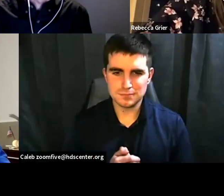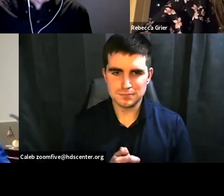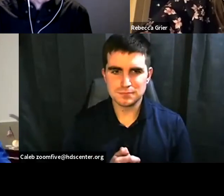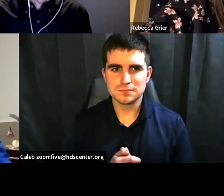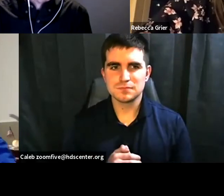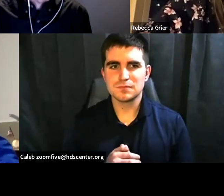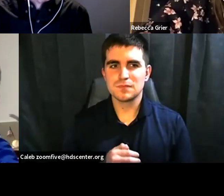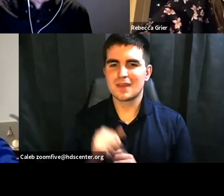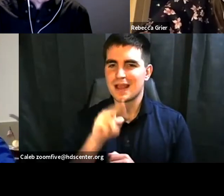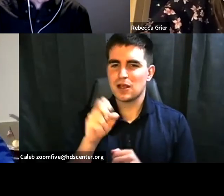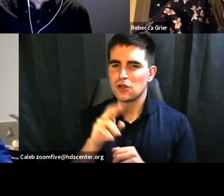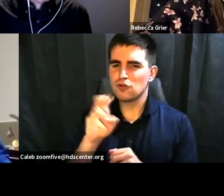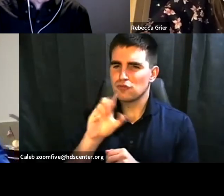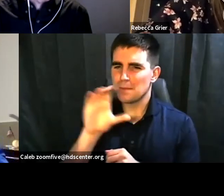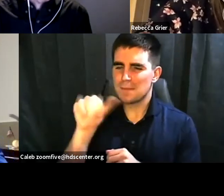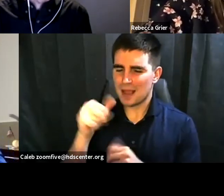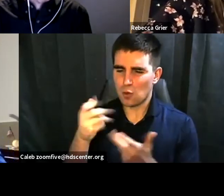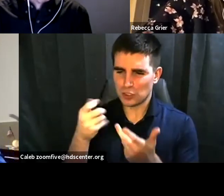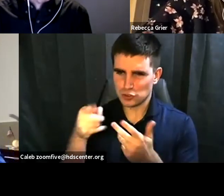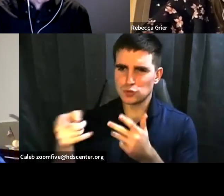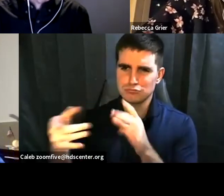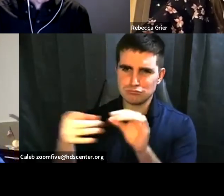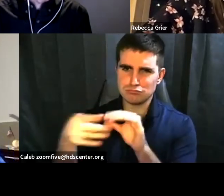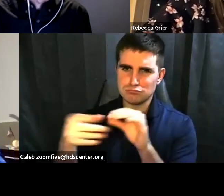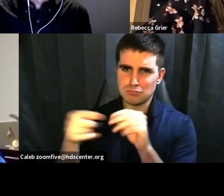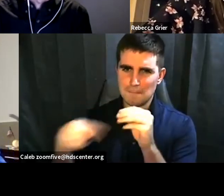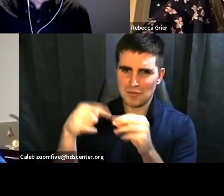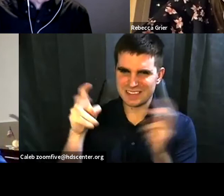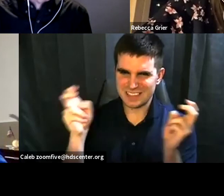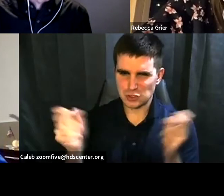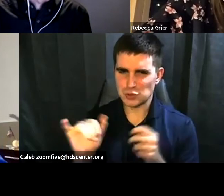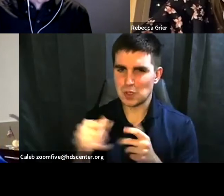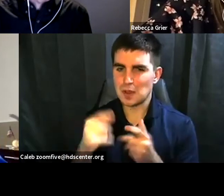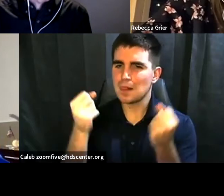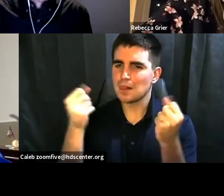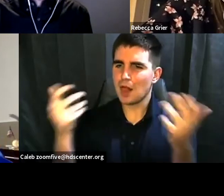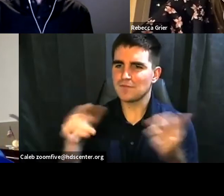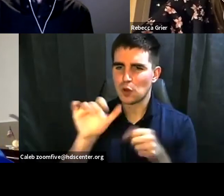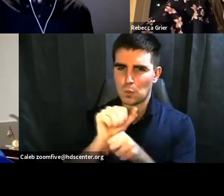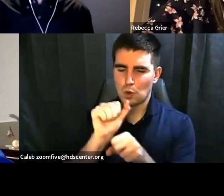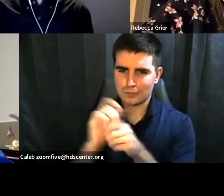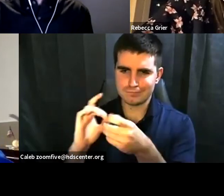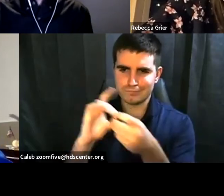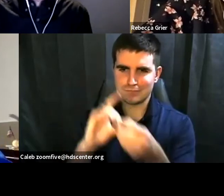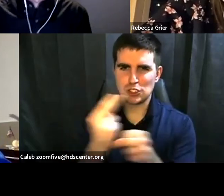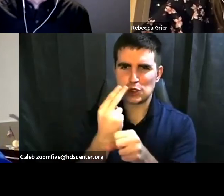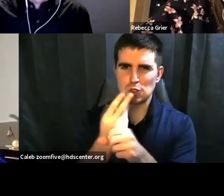Rebecca, I'll ask you also to weigh in on this issue, because I know much of your work has dealt with the user experience and this idea